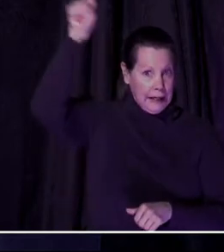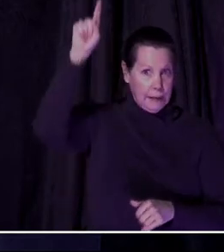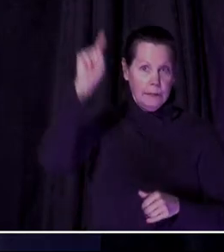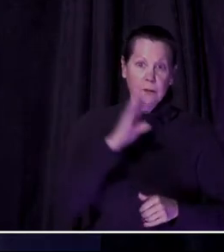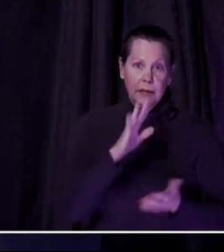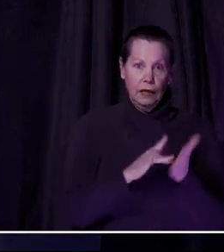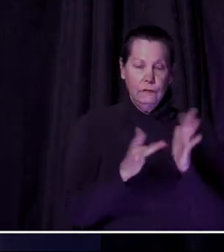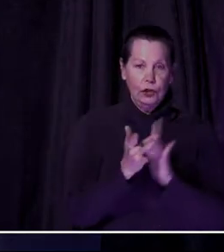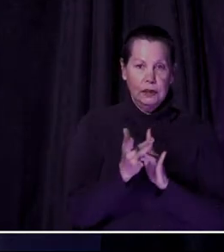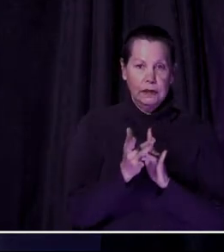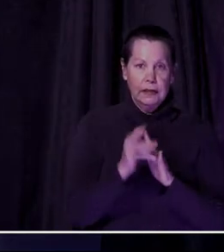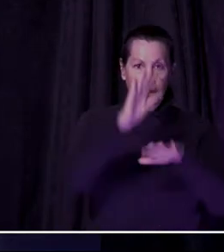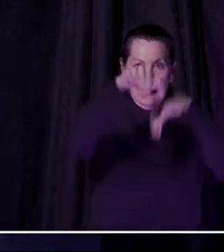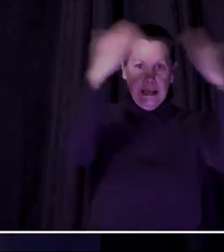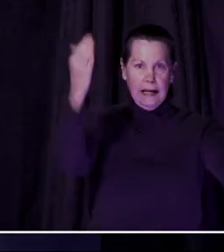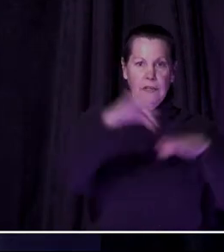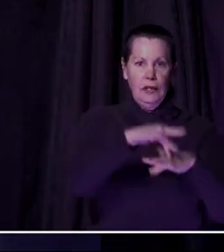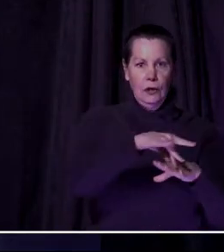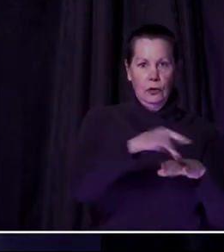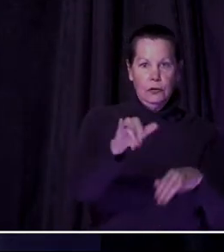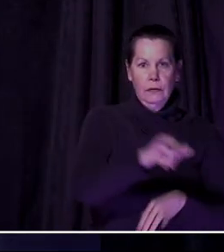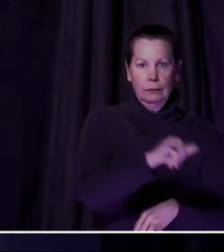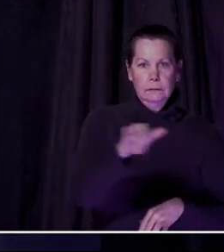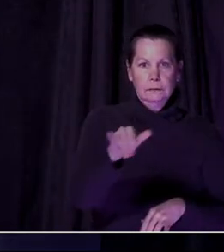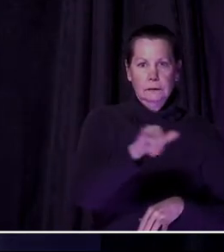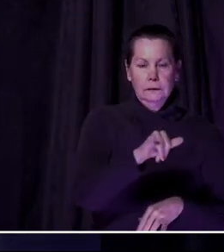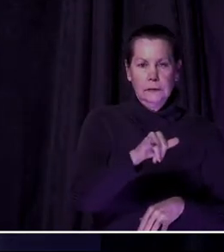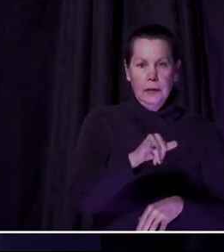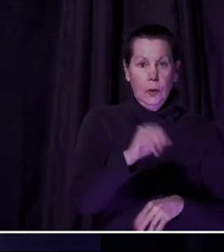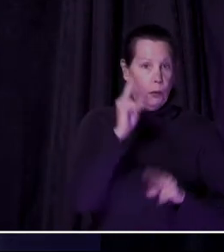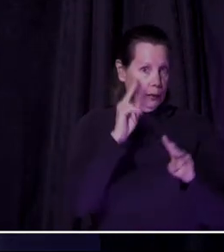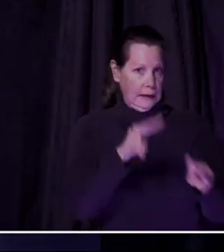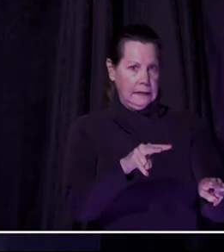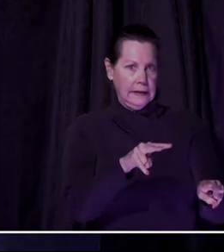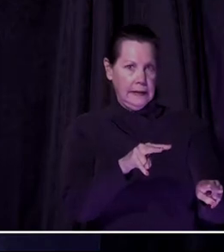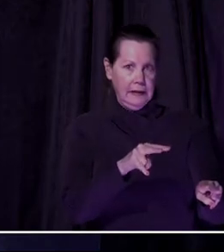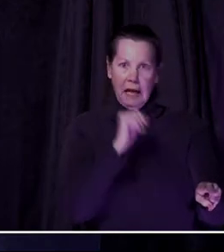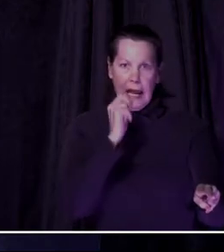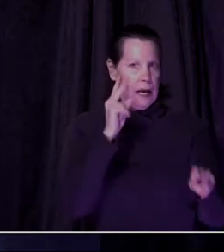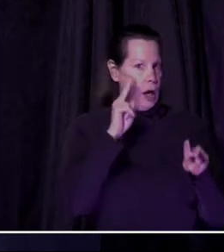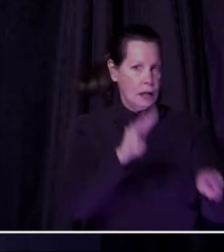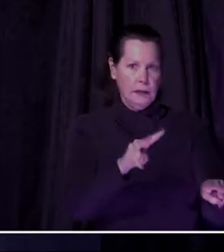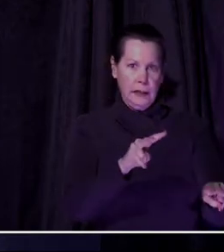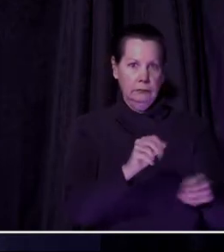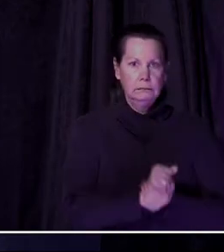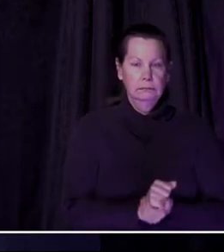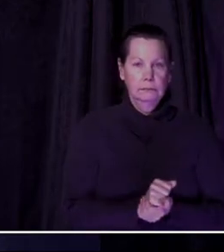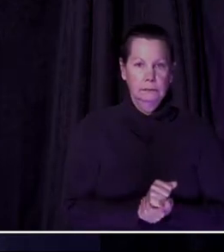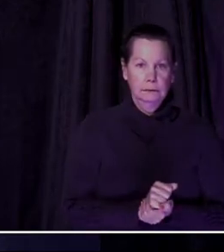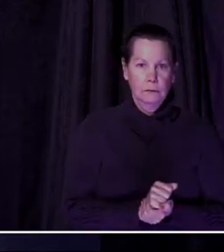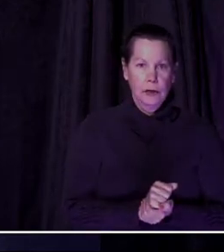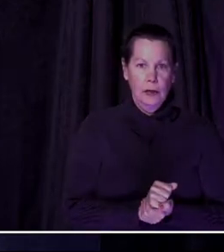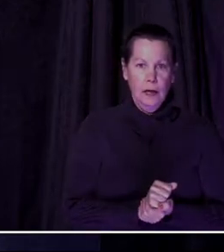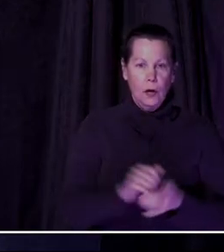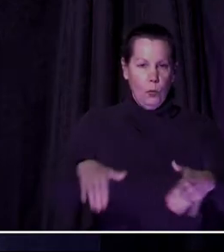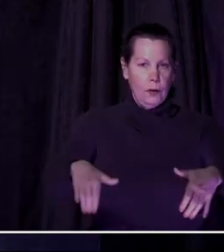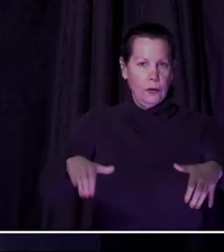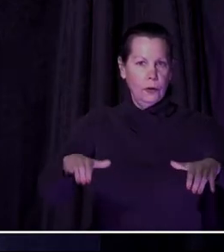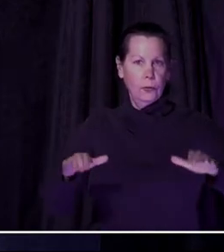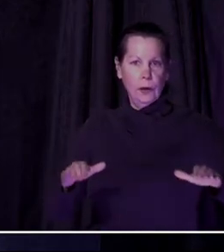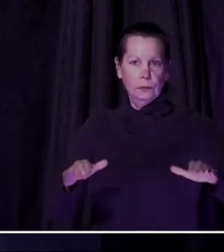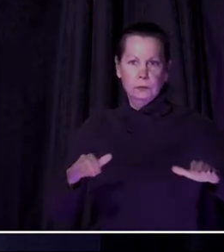Jesus, in heaven and on earth, the visible and the invisible, whether thrones